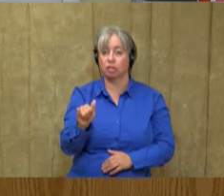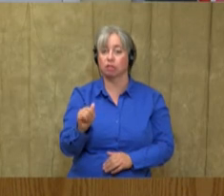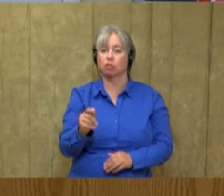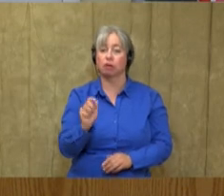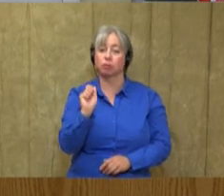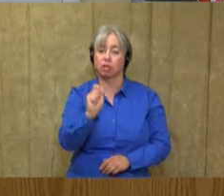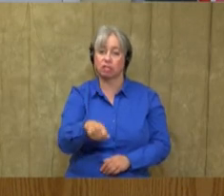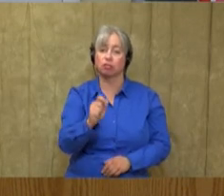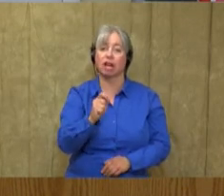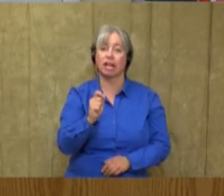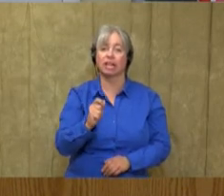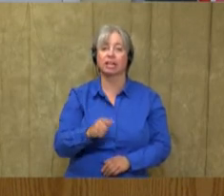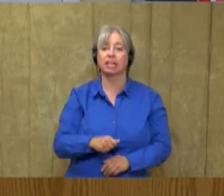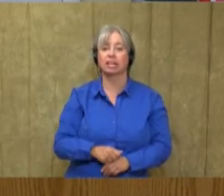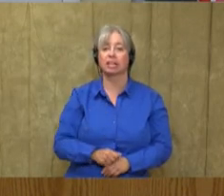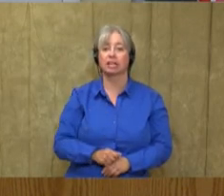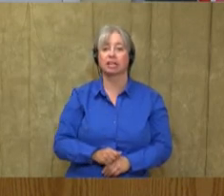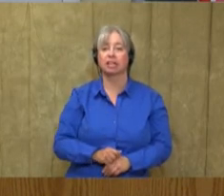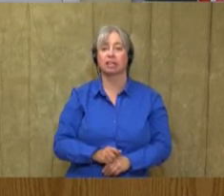fork.